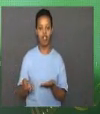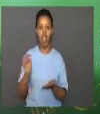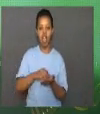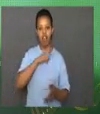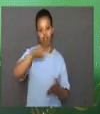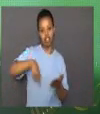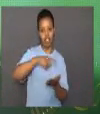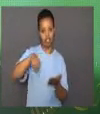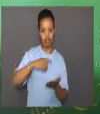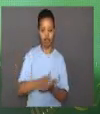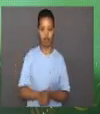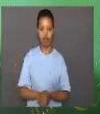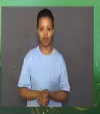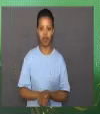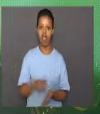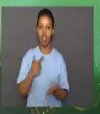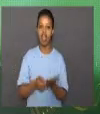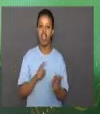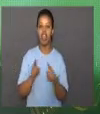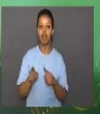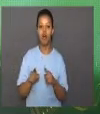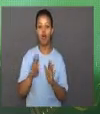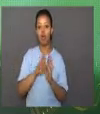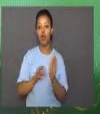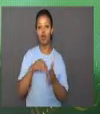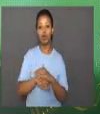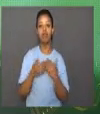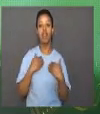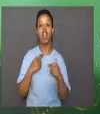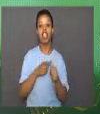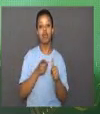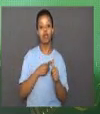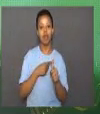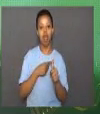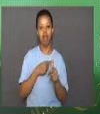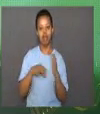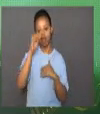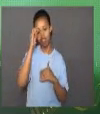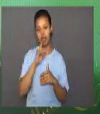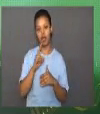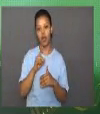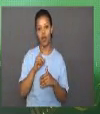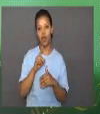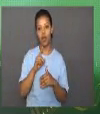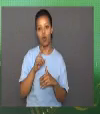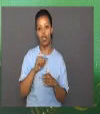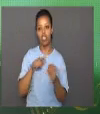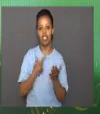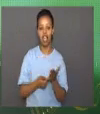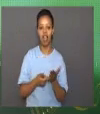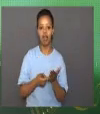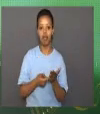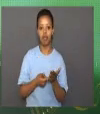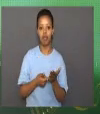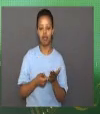recycling. This is the first lesson in our unit on ecology.